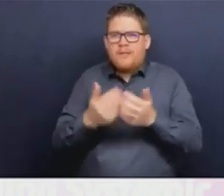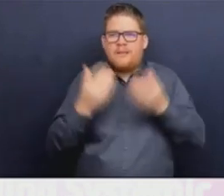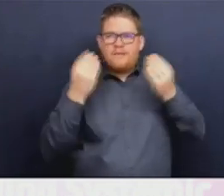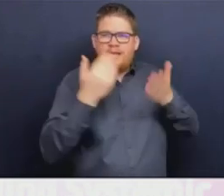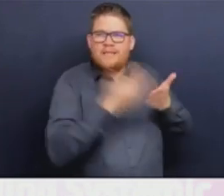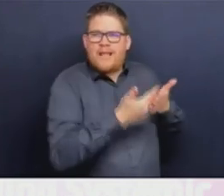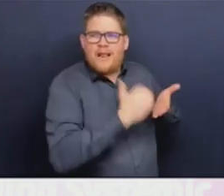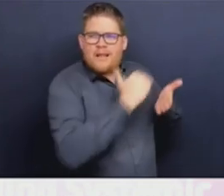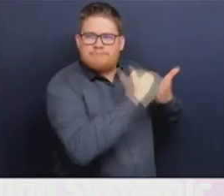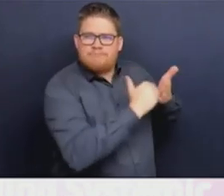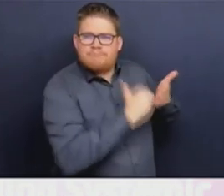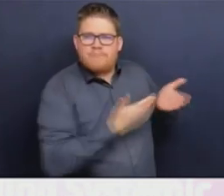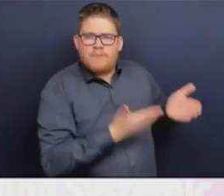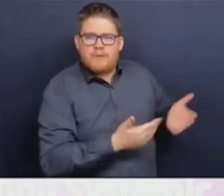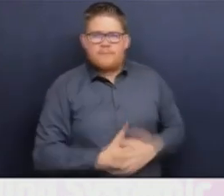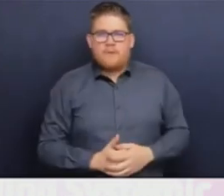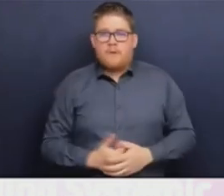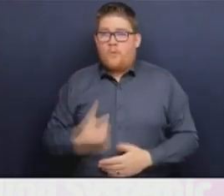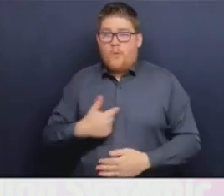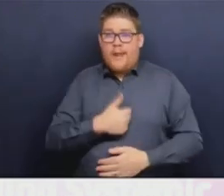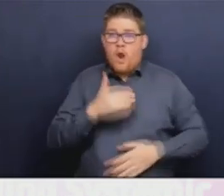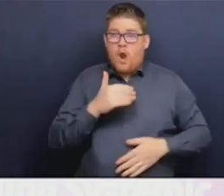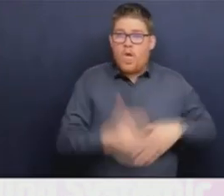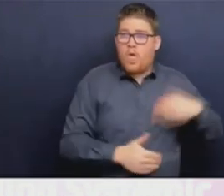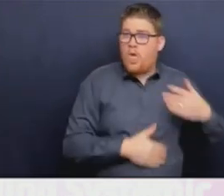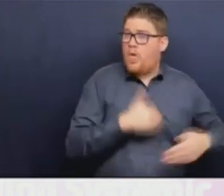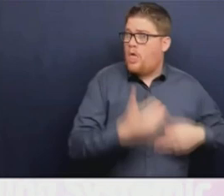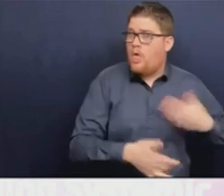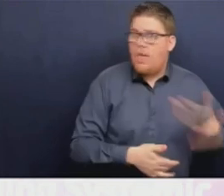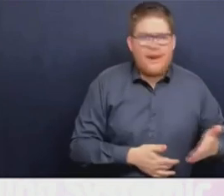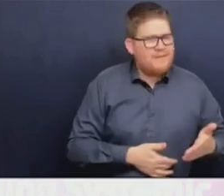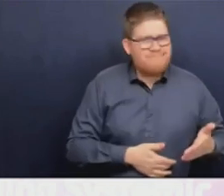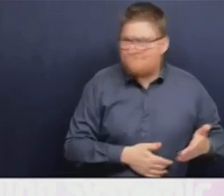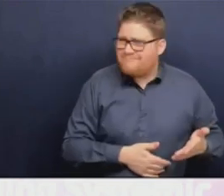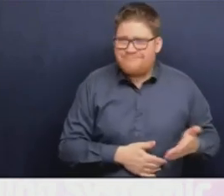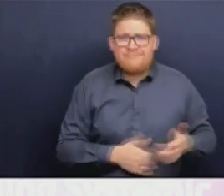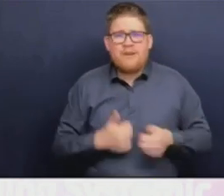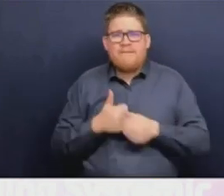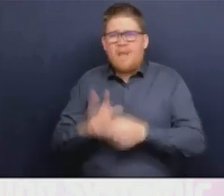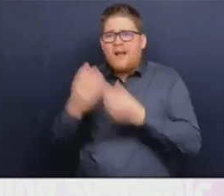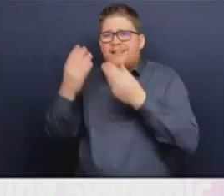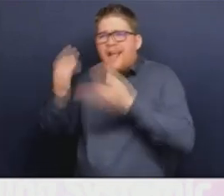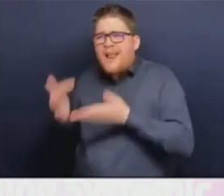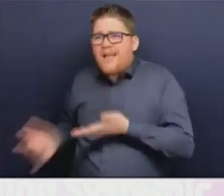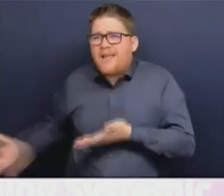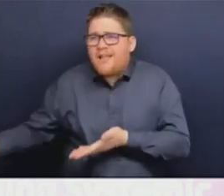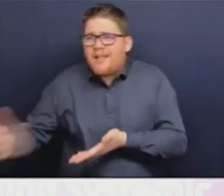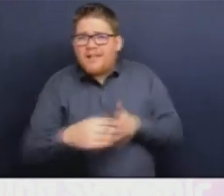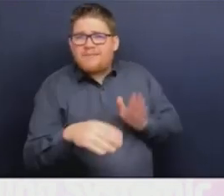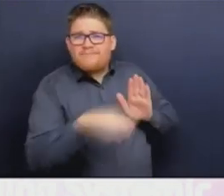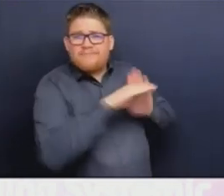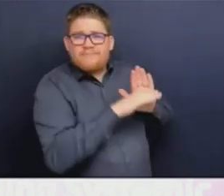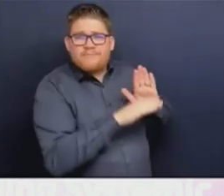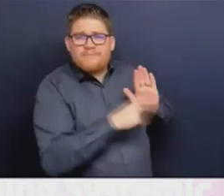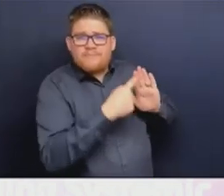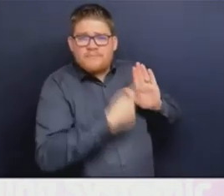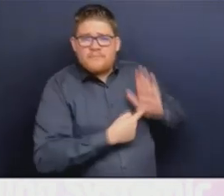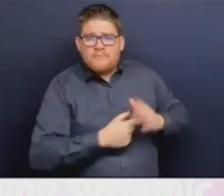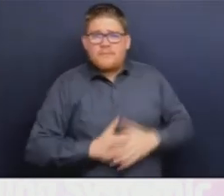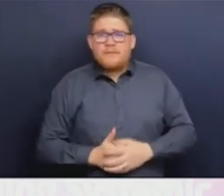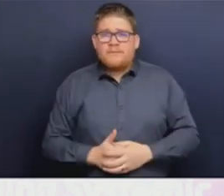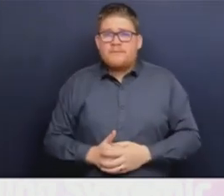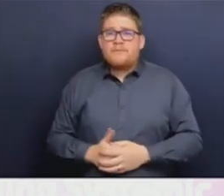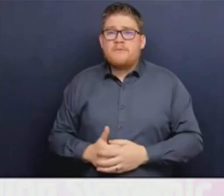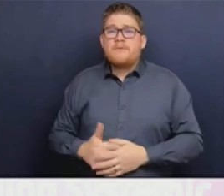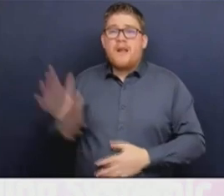driven by the evidence, which again, as Dr. Francis said, so many times in the past, race-based organizations or individuals have